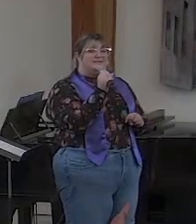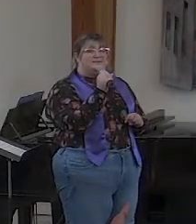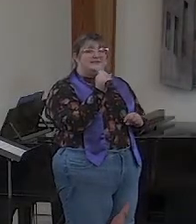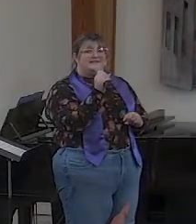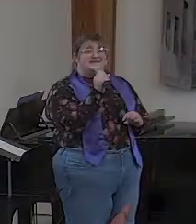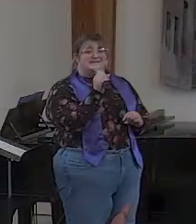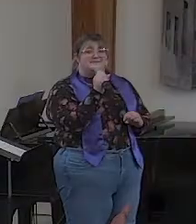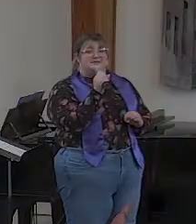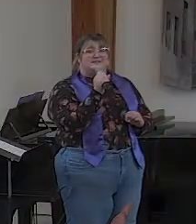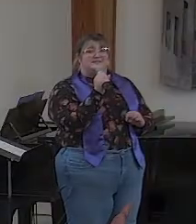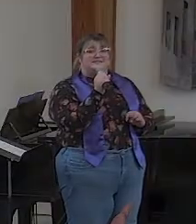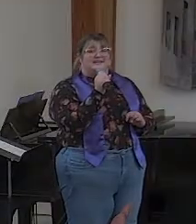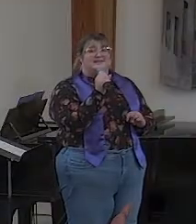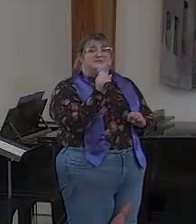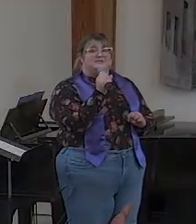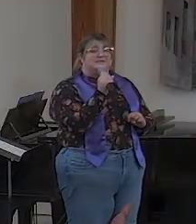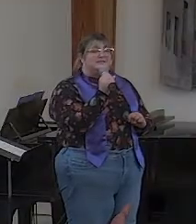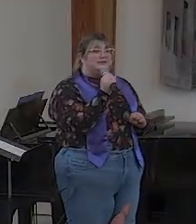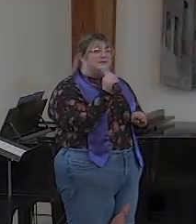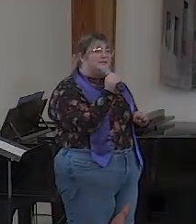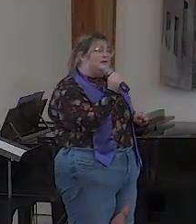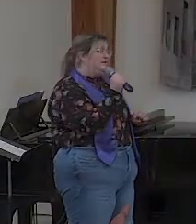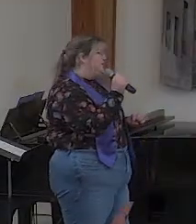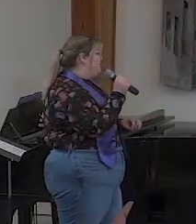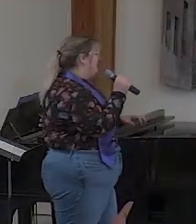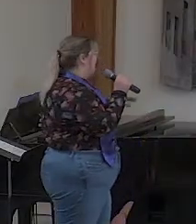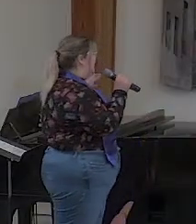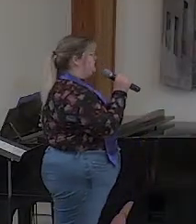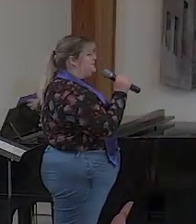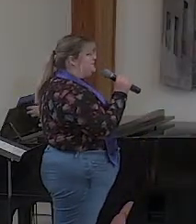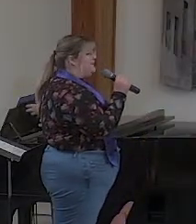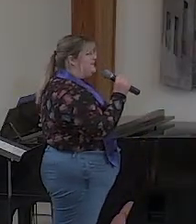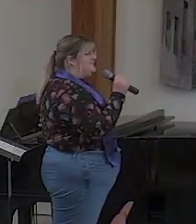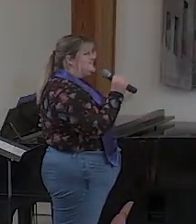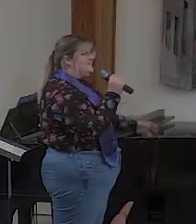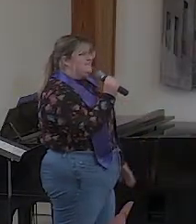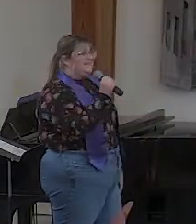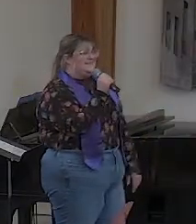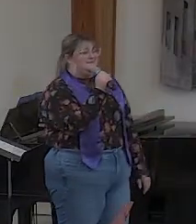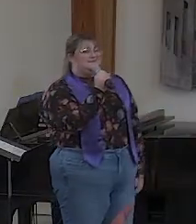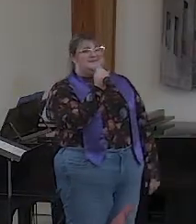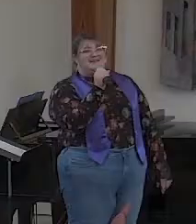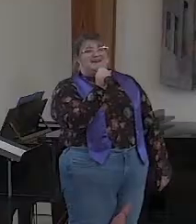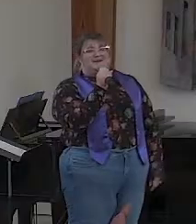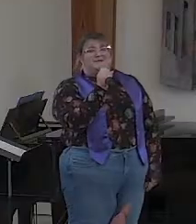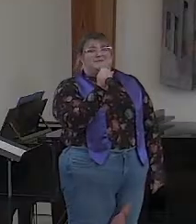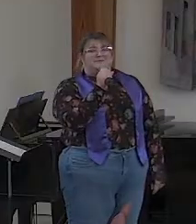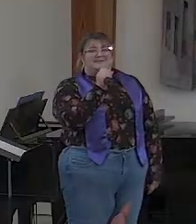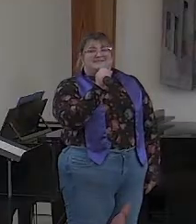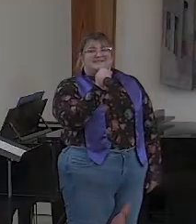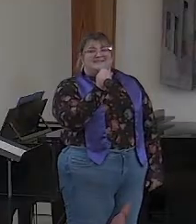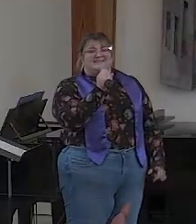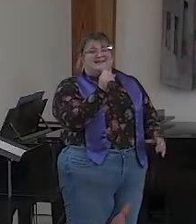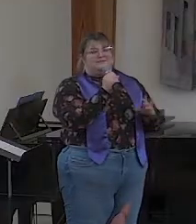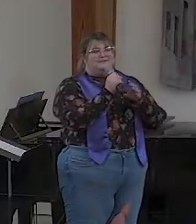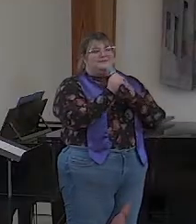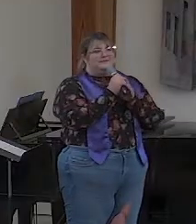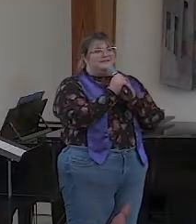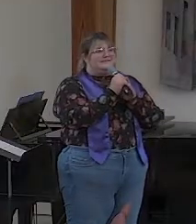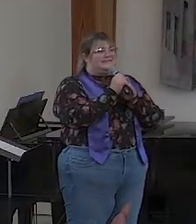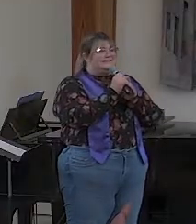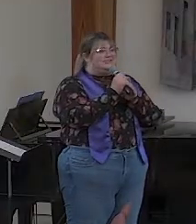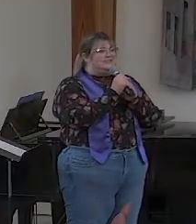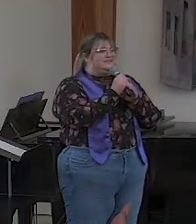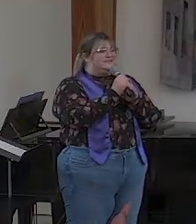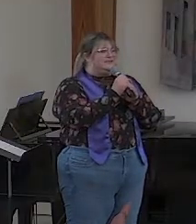past couple weeks. It's words and music, both by our lovely pianist, David Nagel. We're really excited to have him and